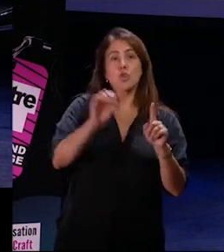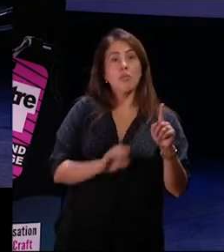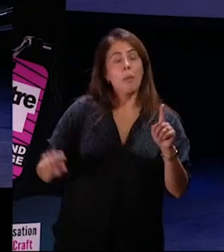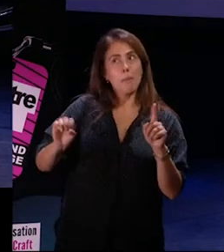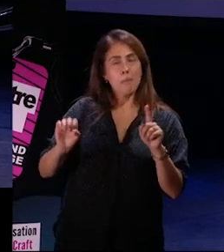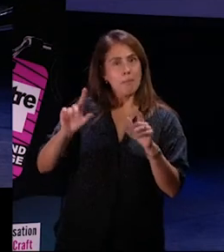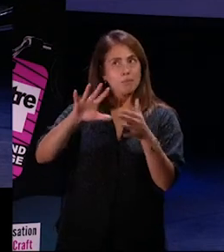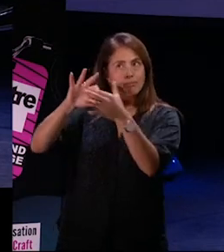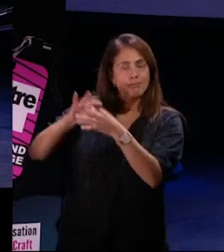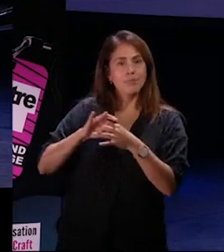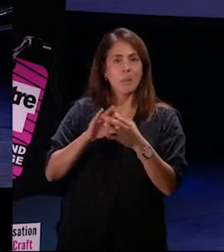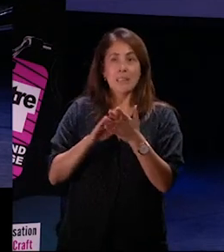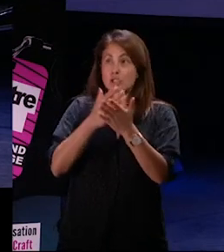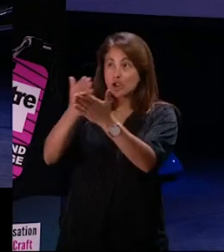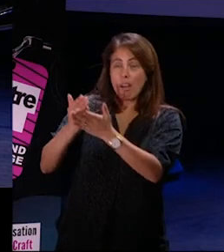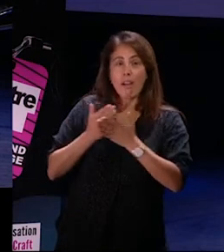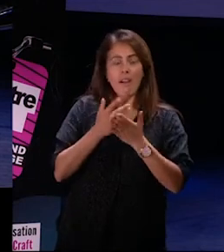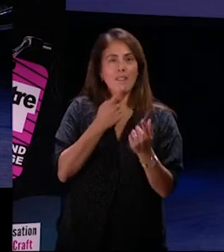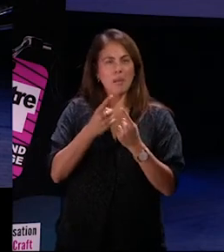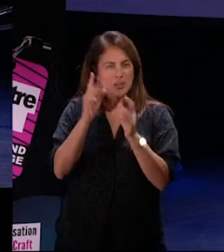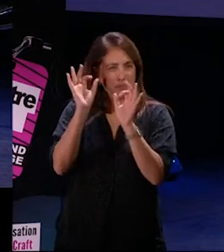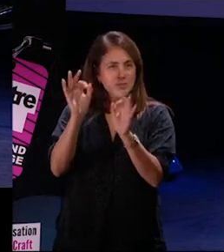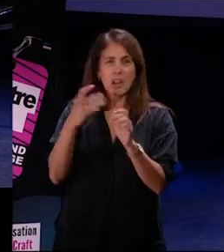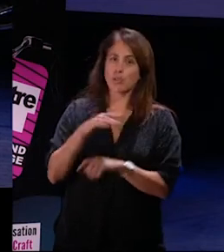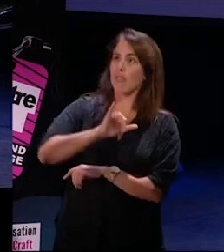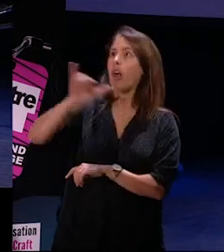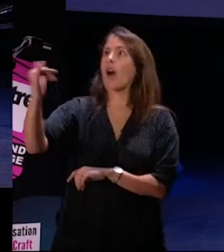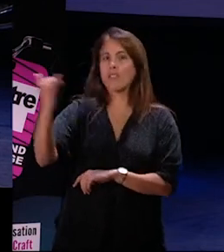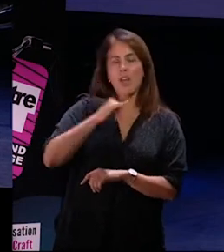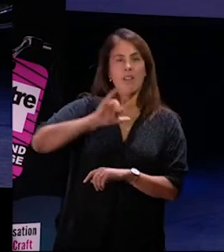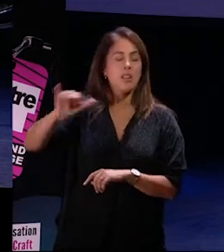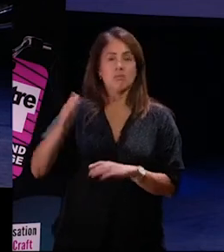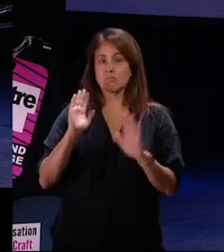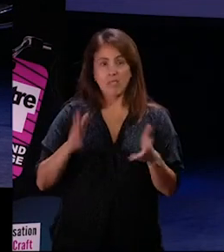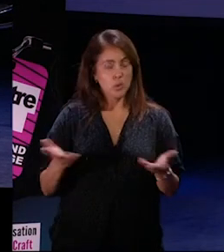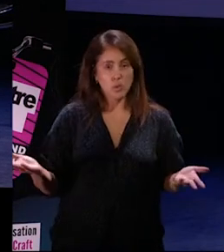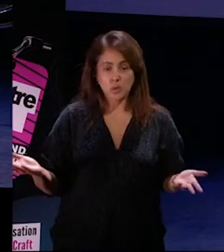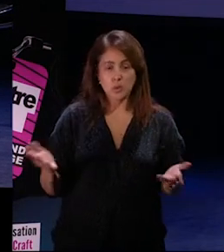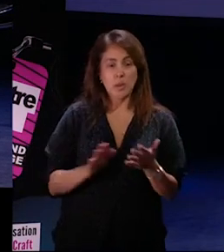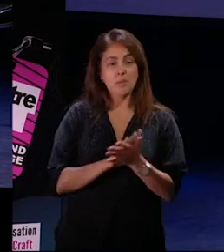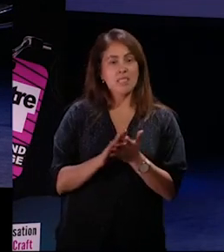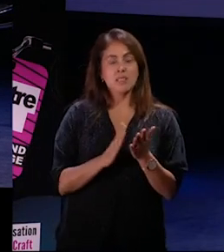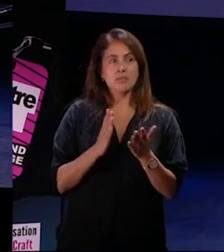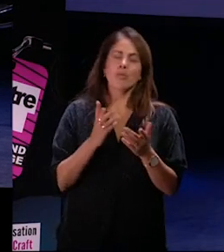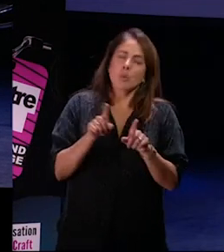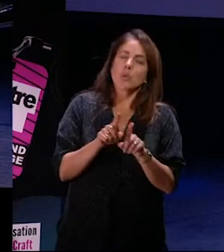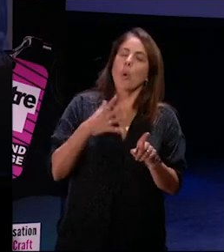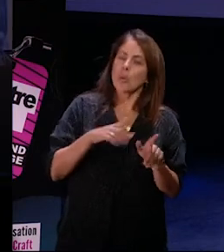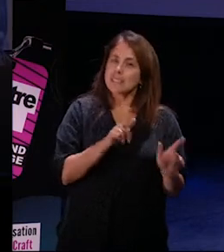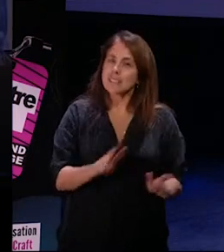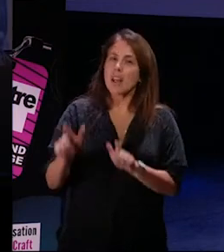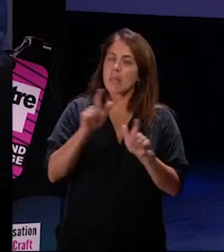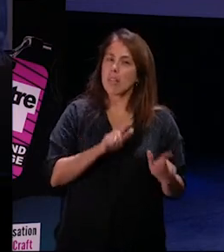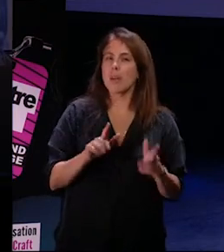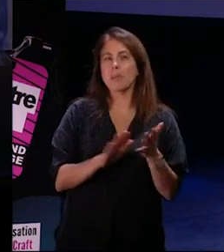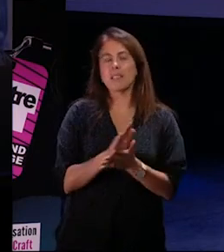that information accurately between you without having to fly to each other's venues, and we all want to behave more sustainably as well, is